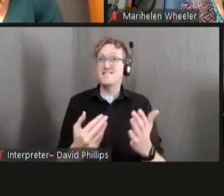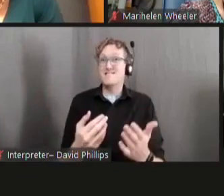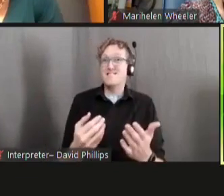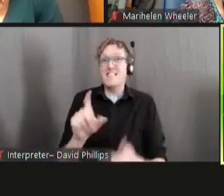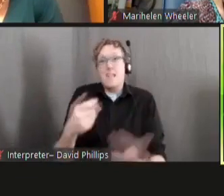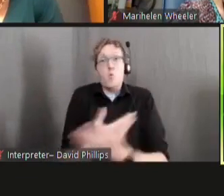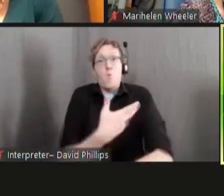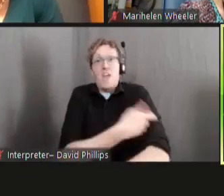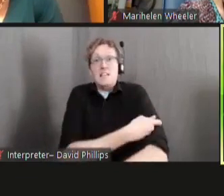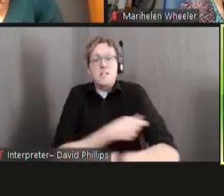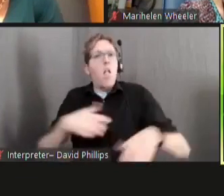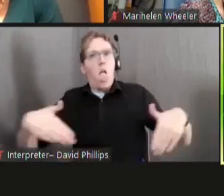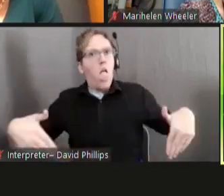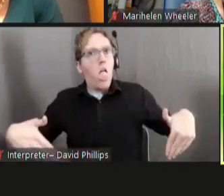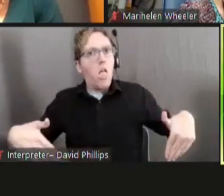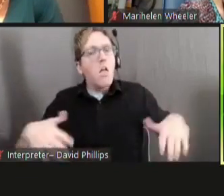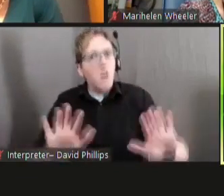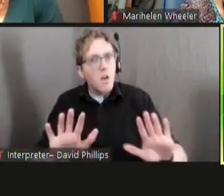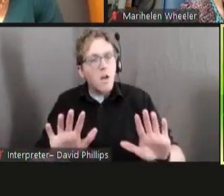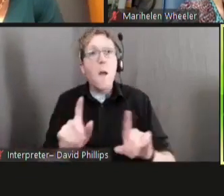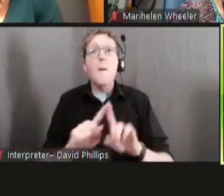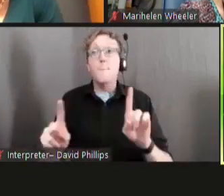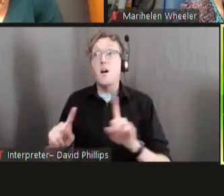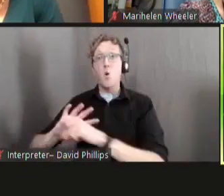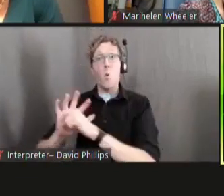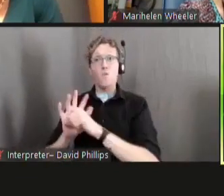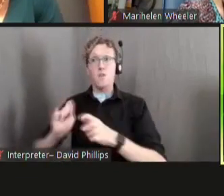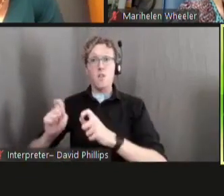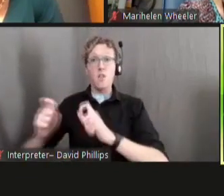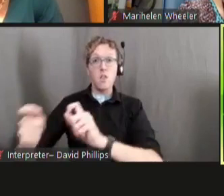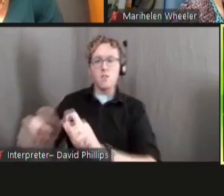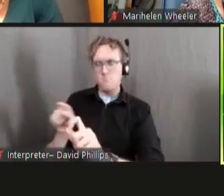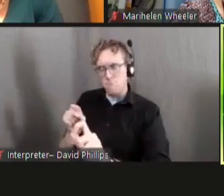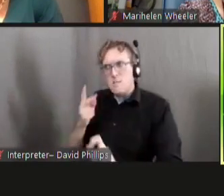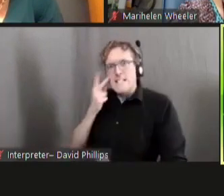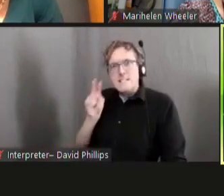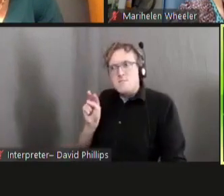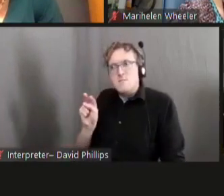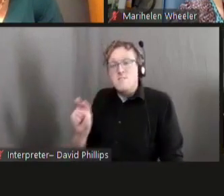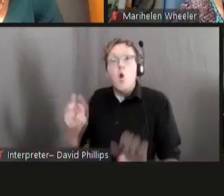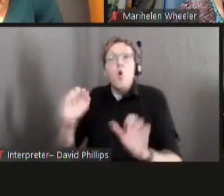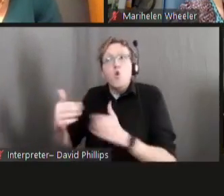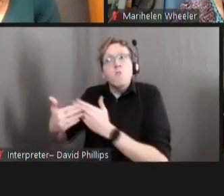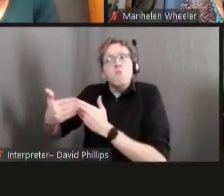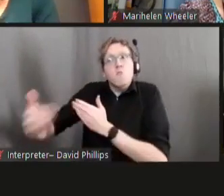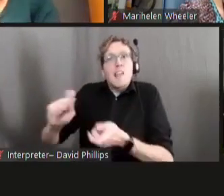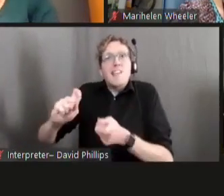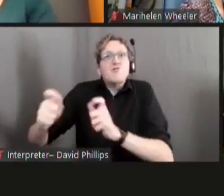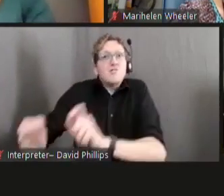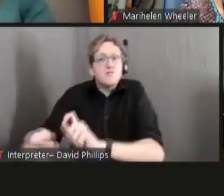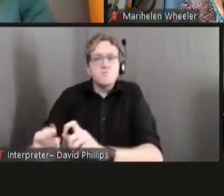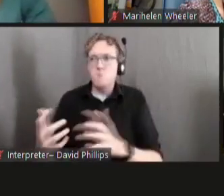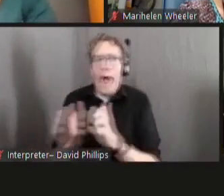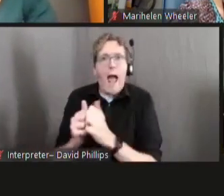there yet, but the mutational pattern of the virus seems to be moving in that direction. How do we slow it down? Well,